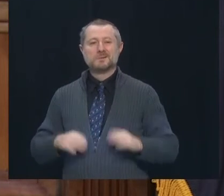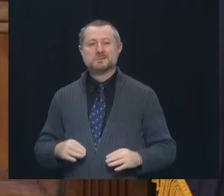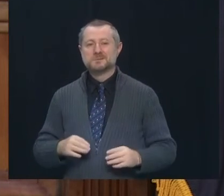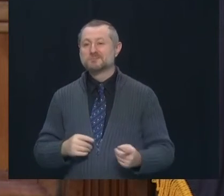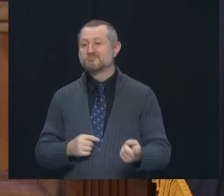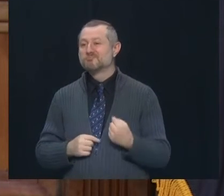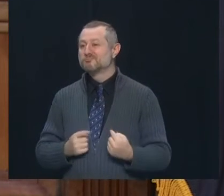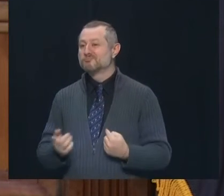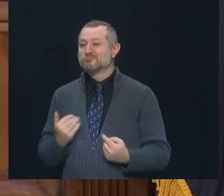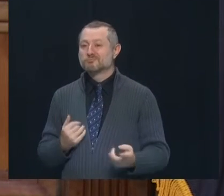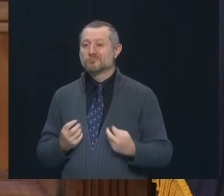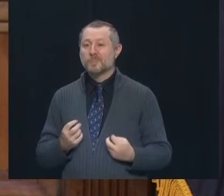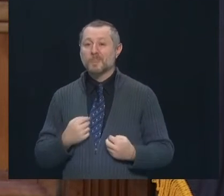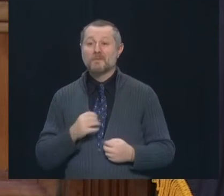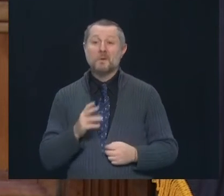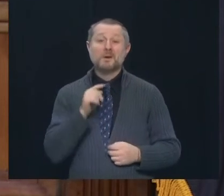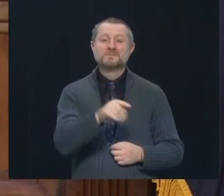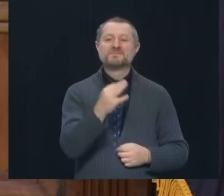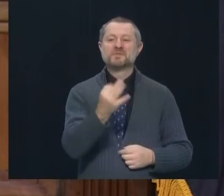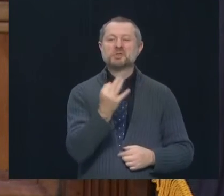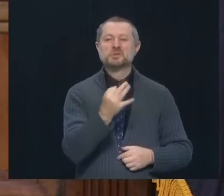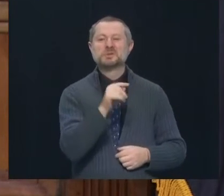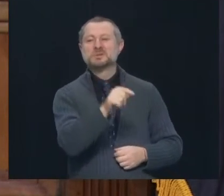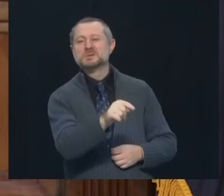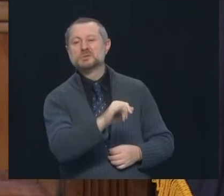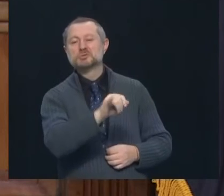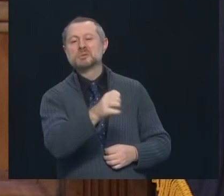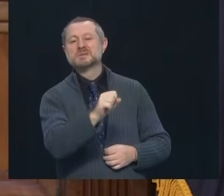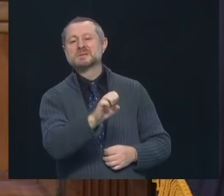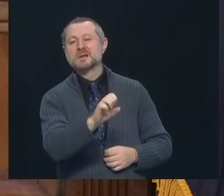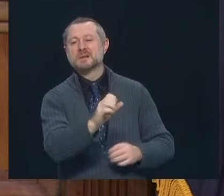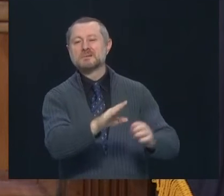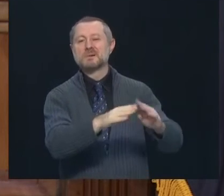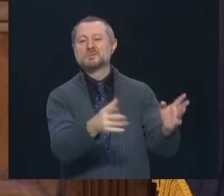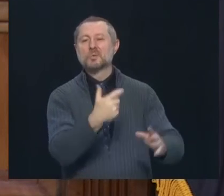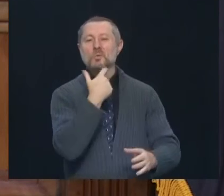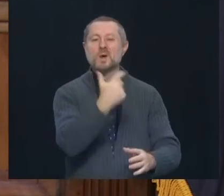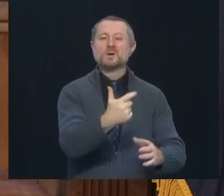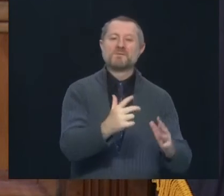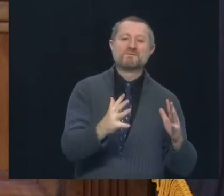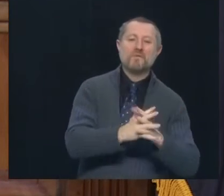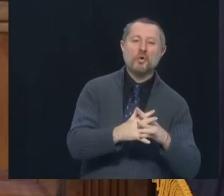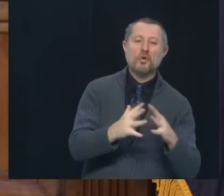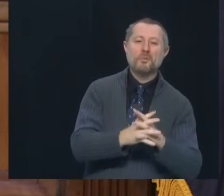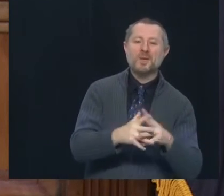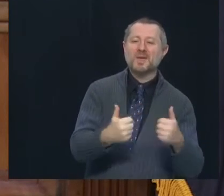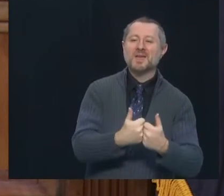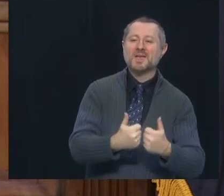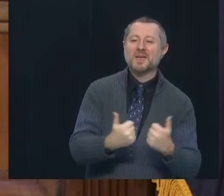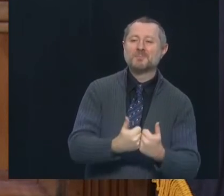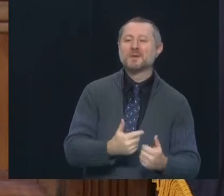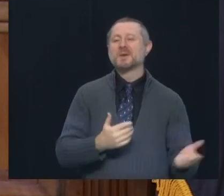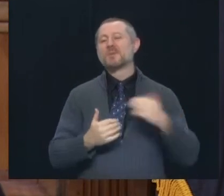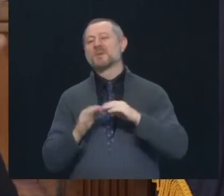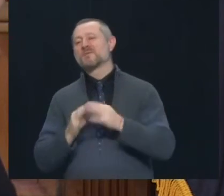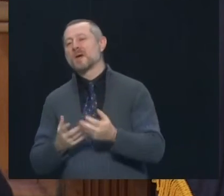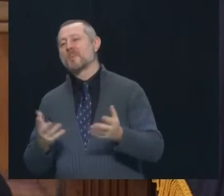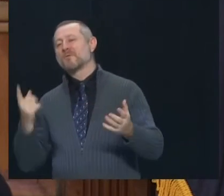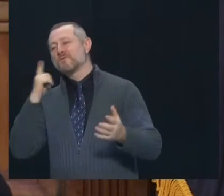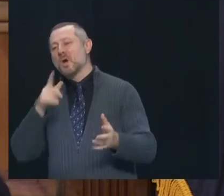We'll go to Jesse's house on Friday night. We'll watch the game, bring the family, we'll hang out, and we'll have